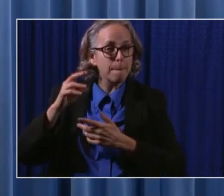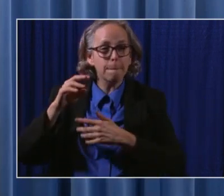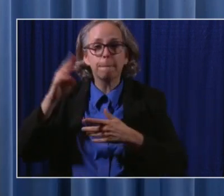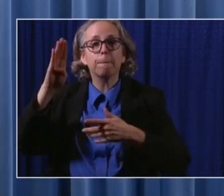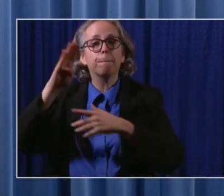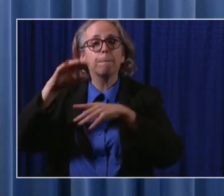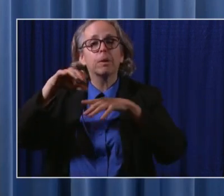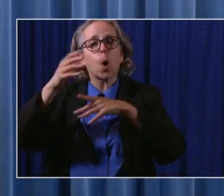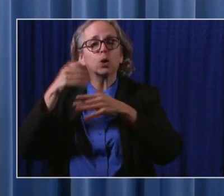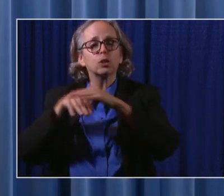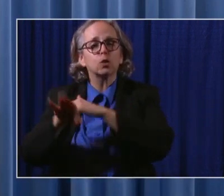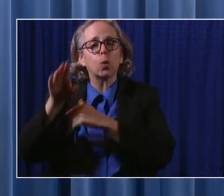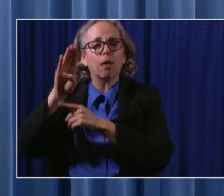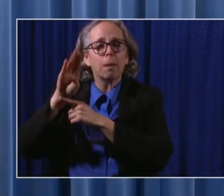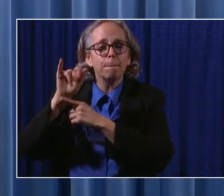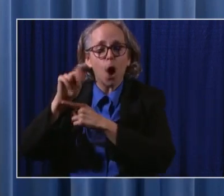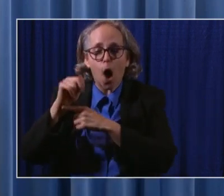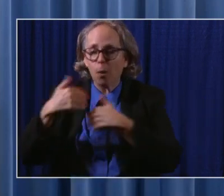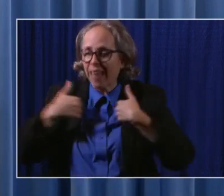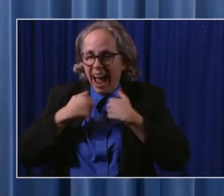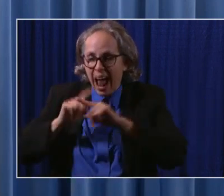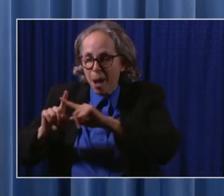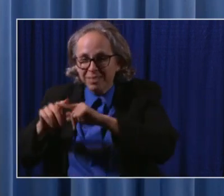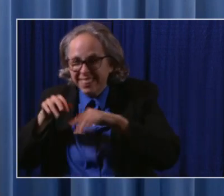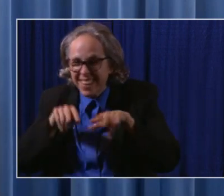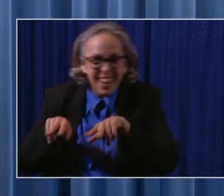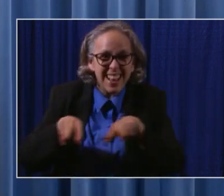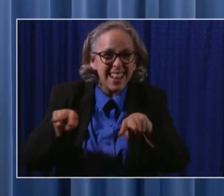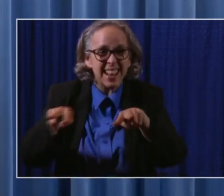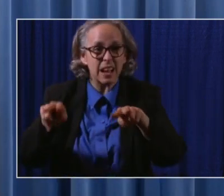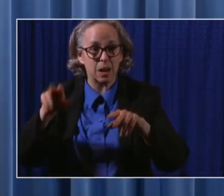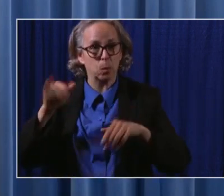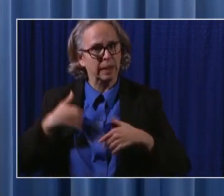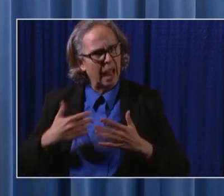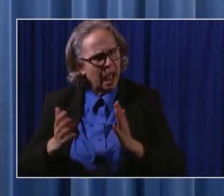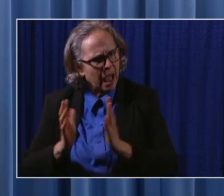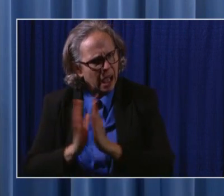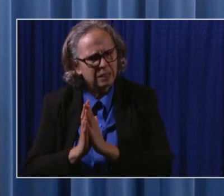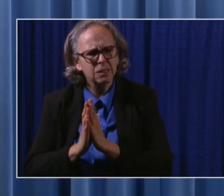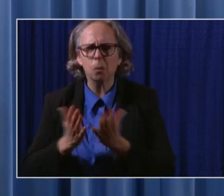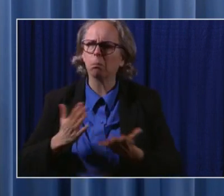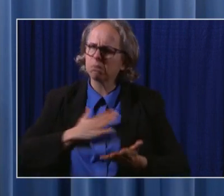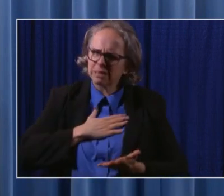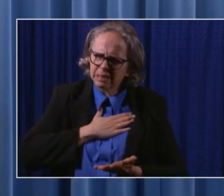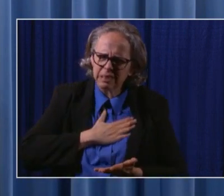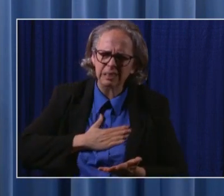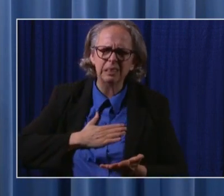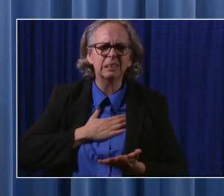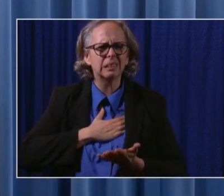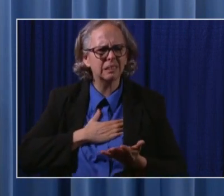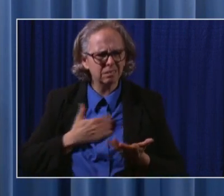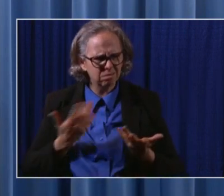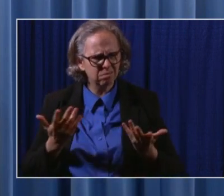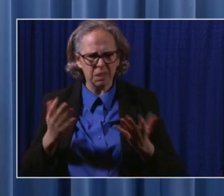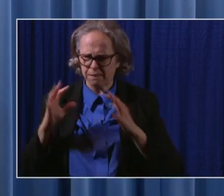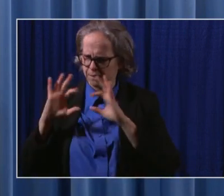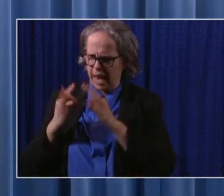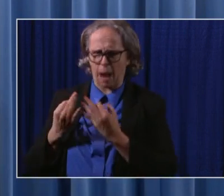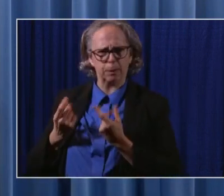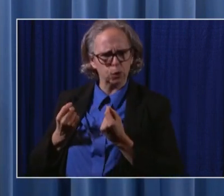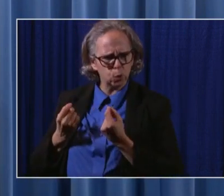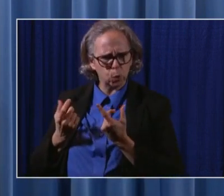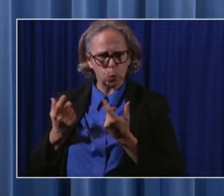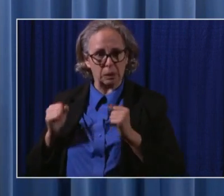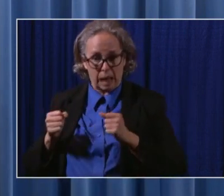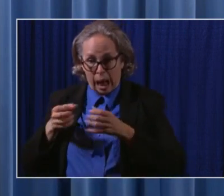shown, where the shows occur, we ask people to be respectful and let the family members come in and watch the show so that people would